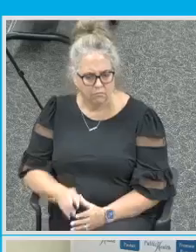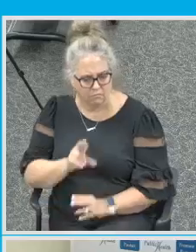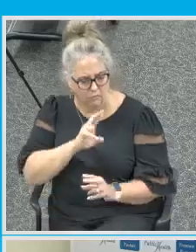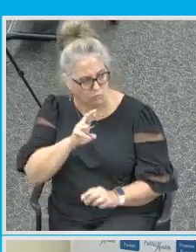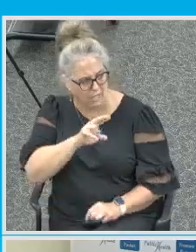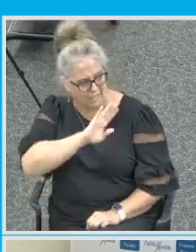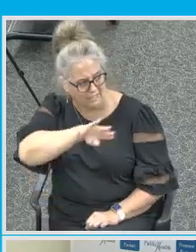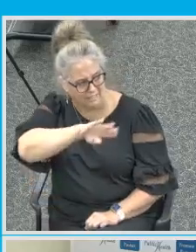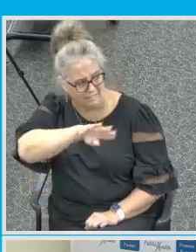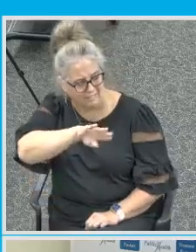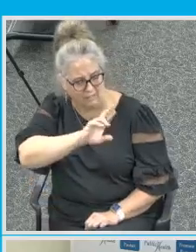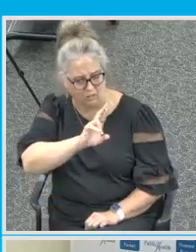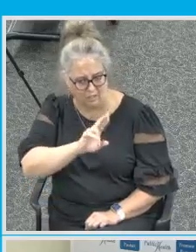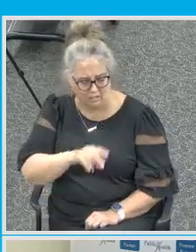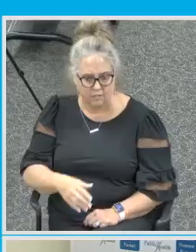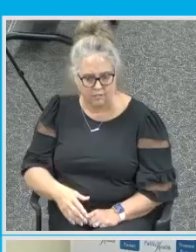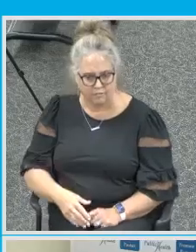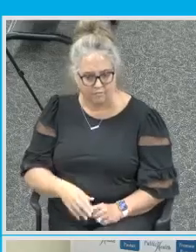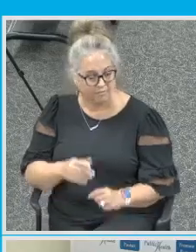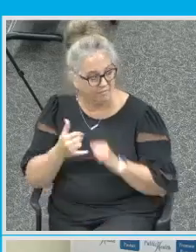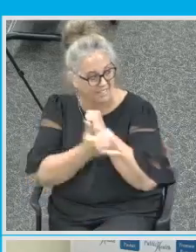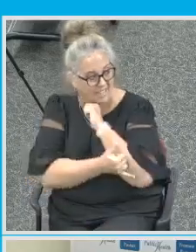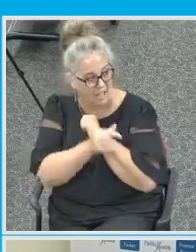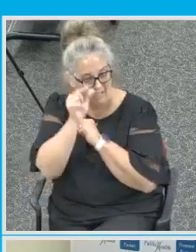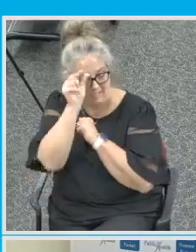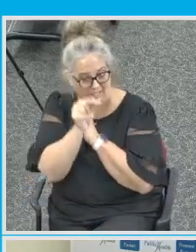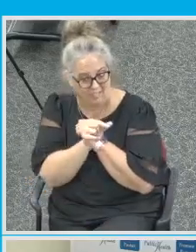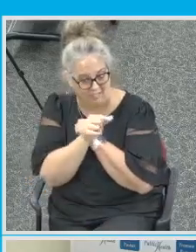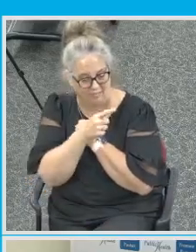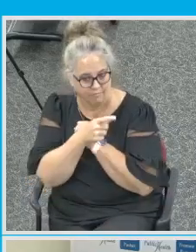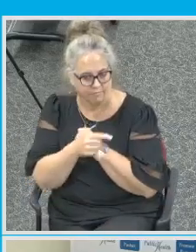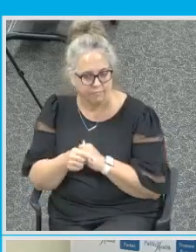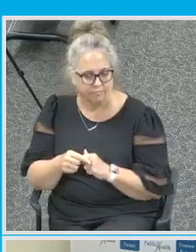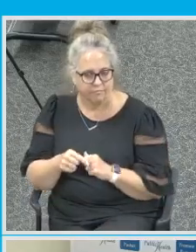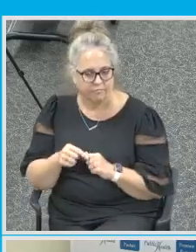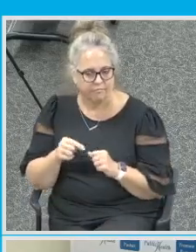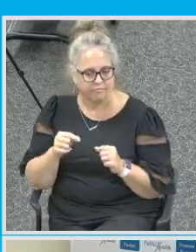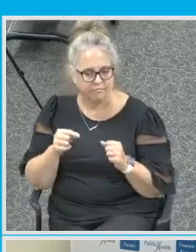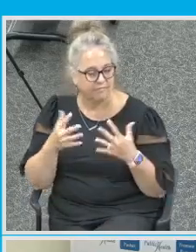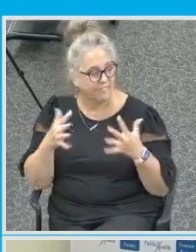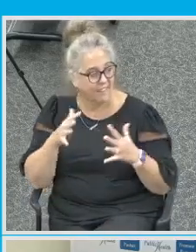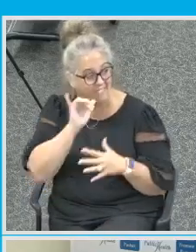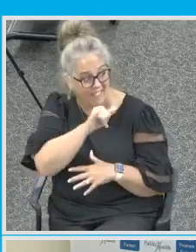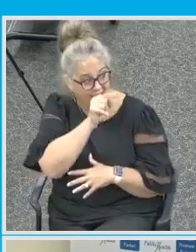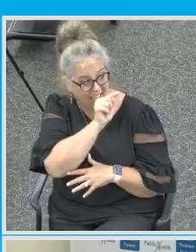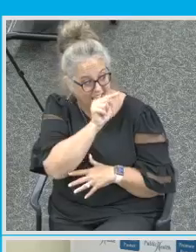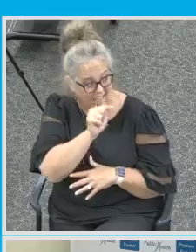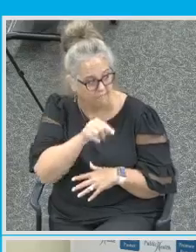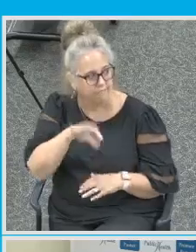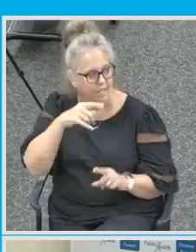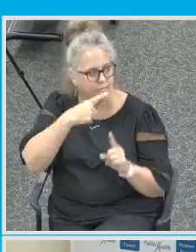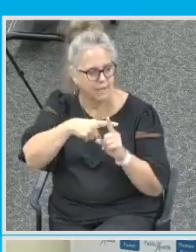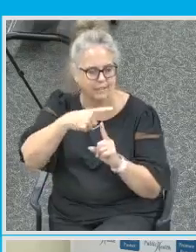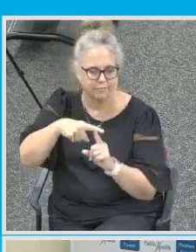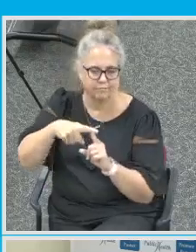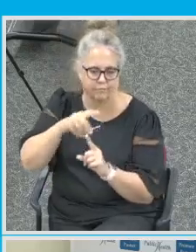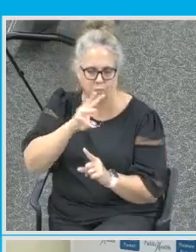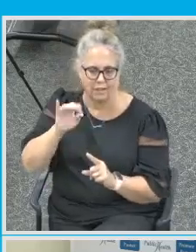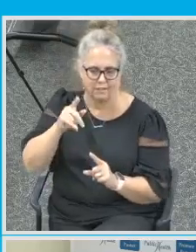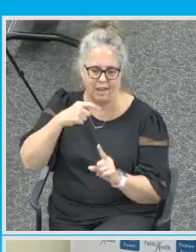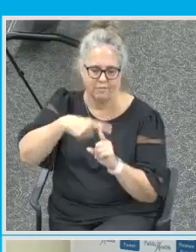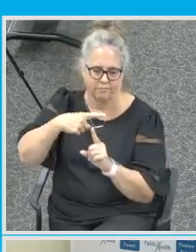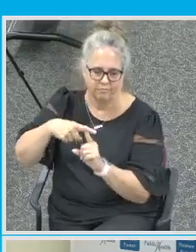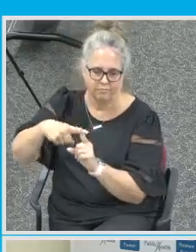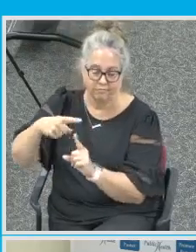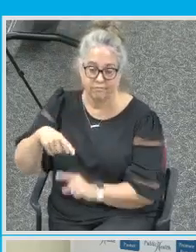demonstrates the counties that have already been finding positives. And as Roy mentioned, Fort Carson have reported to